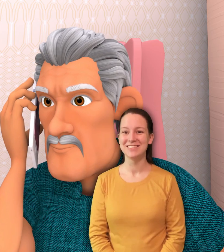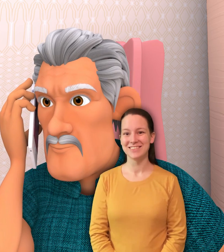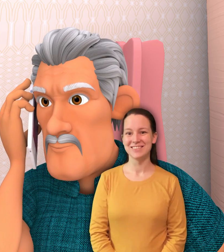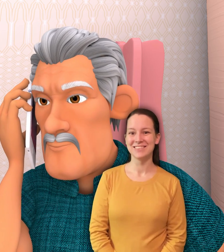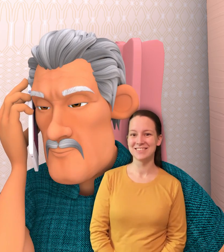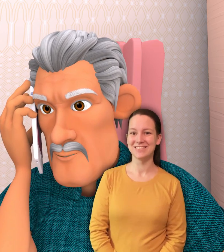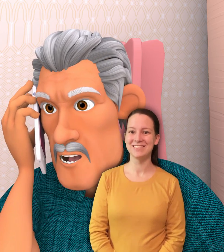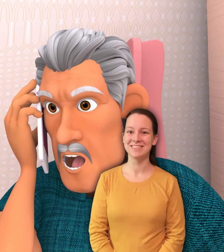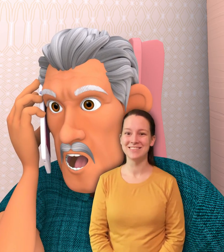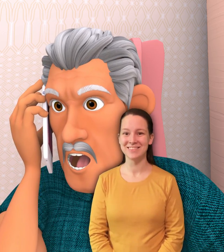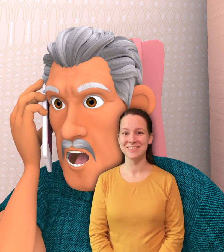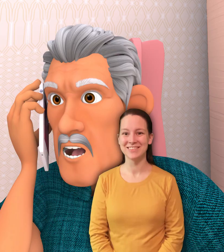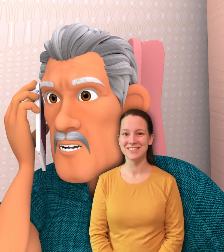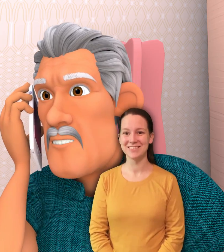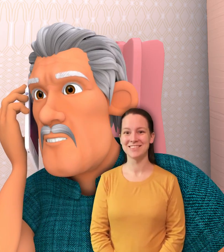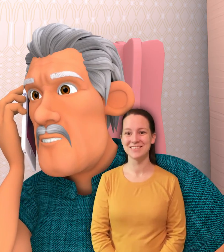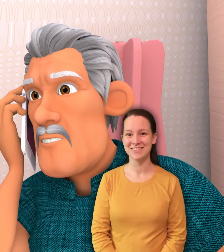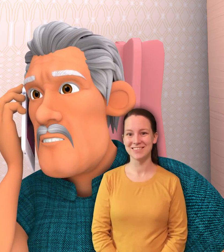birthday